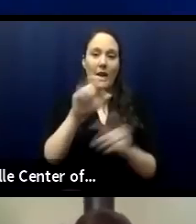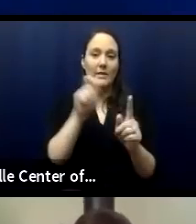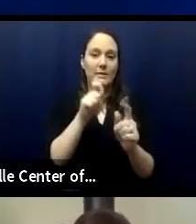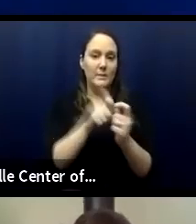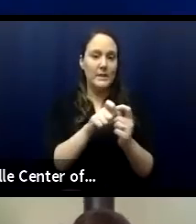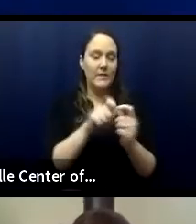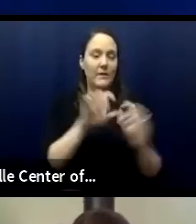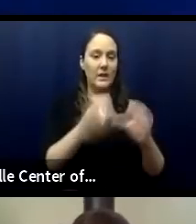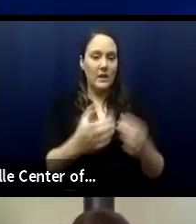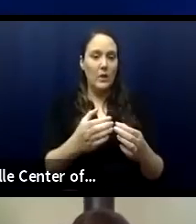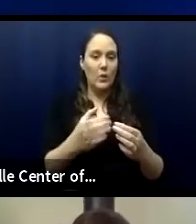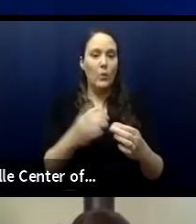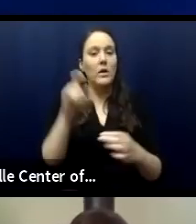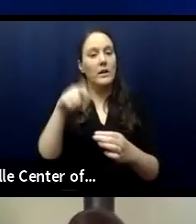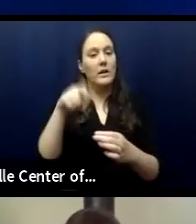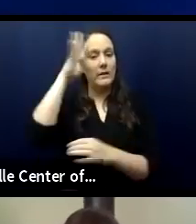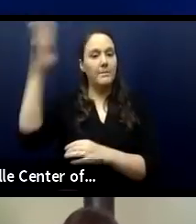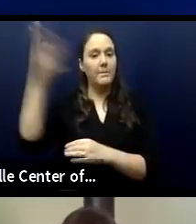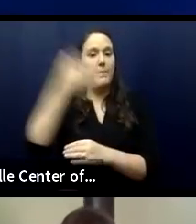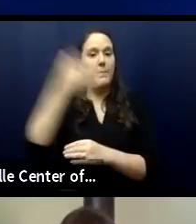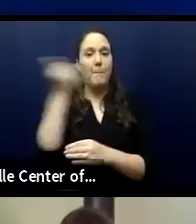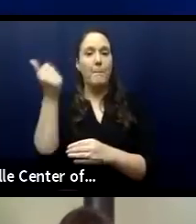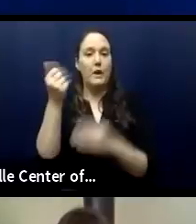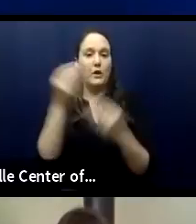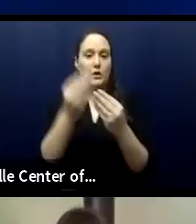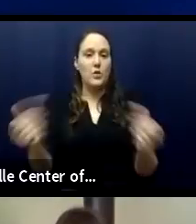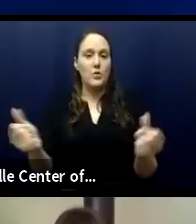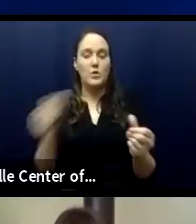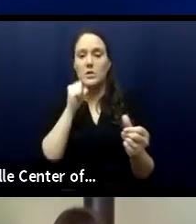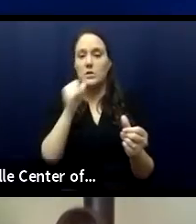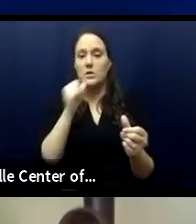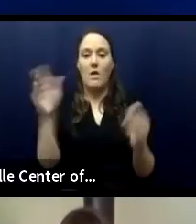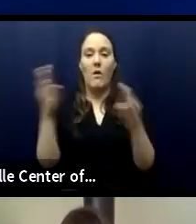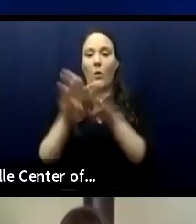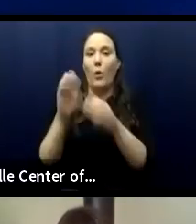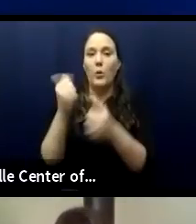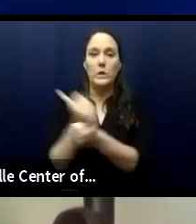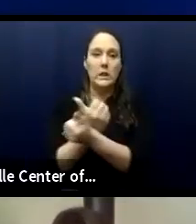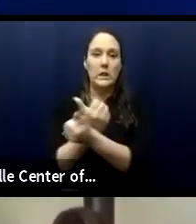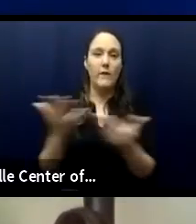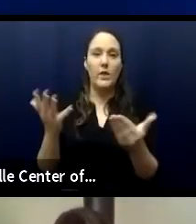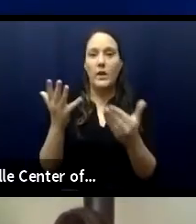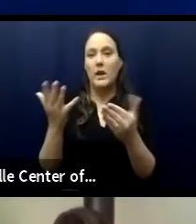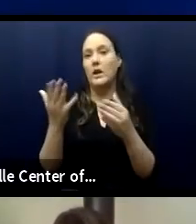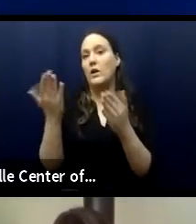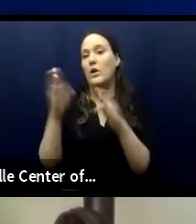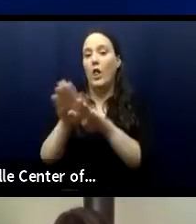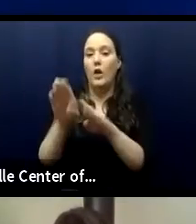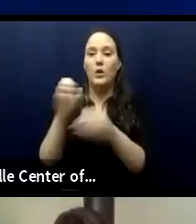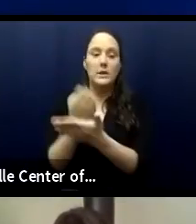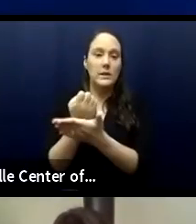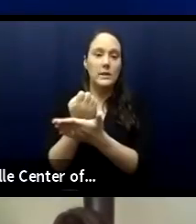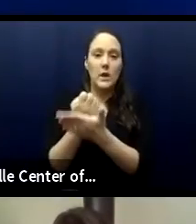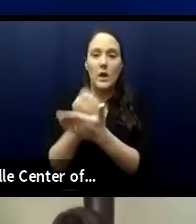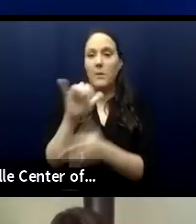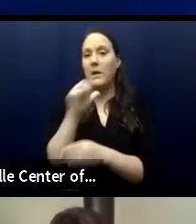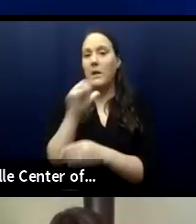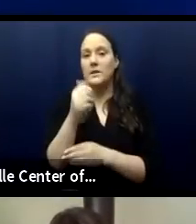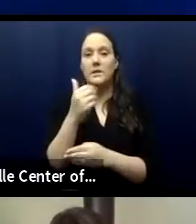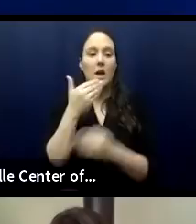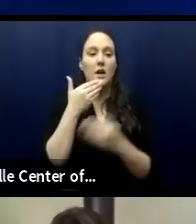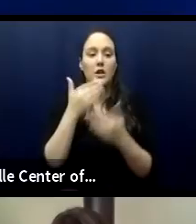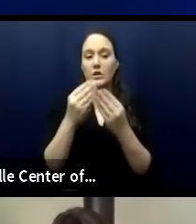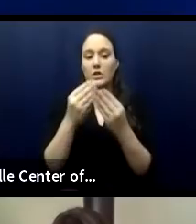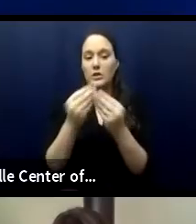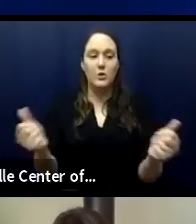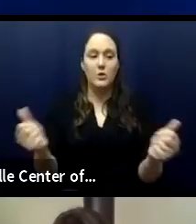up with a better solution other than just closing everything down and closing down our economy. That's not the solution. when this thing goes